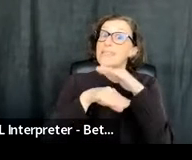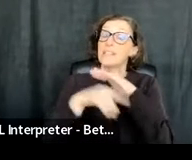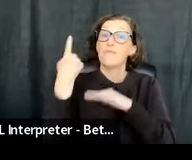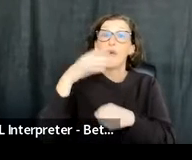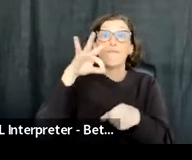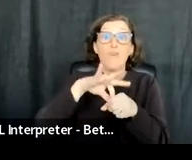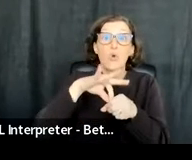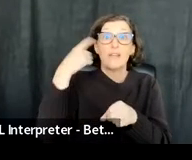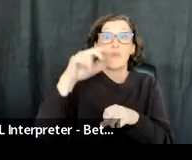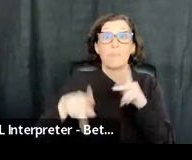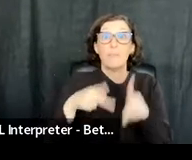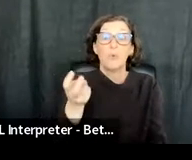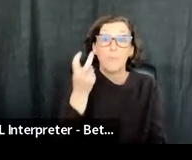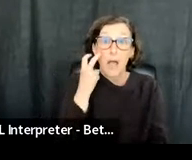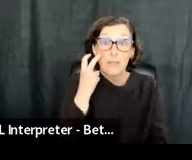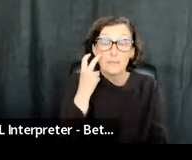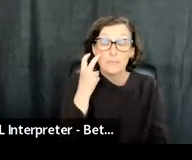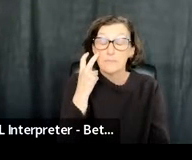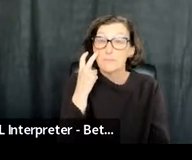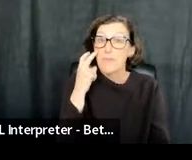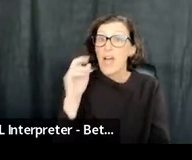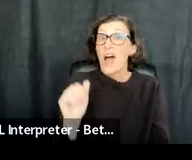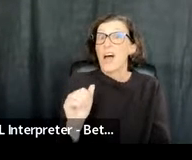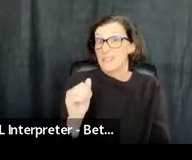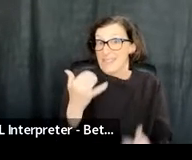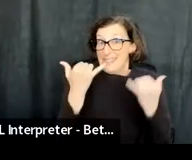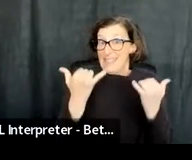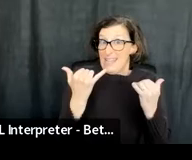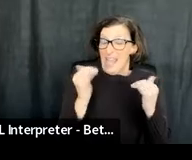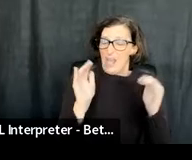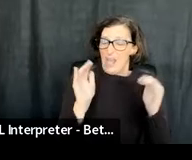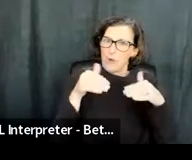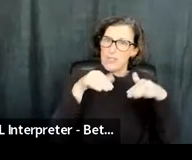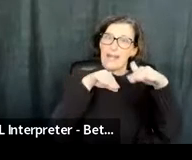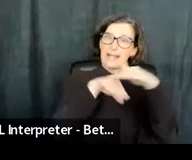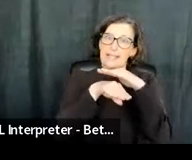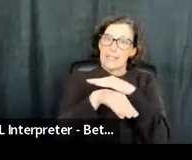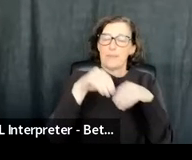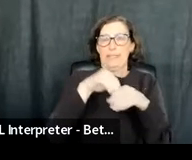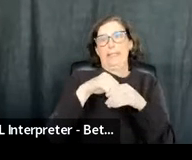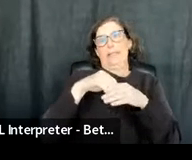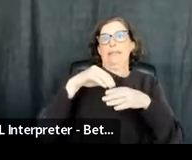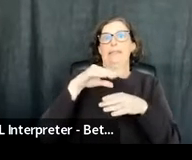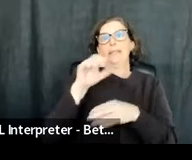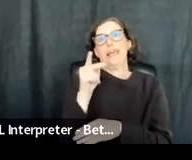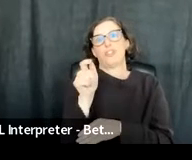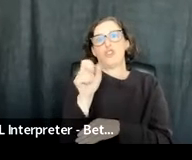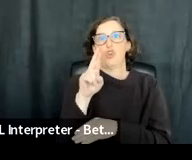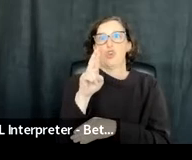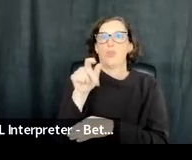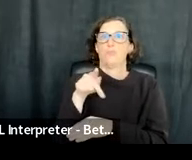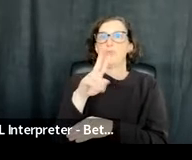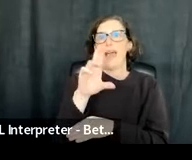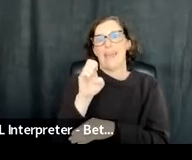blind. Others, like the one we're doing today, center on accessibility in the enterprise, whether in the public or the private